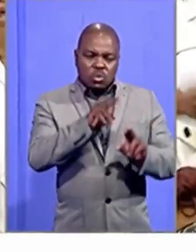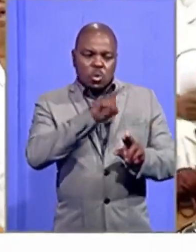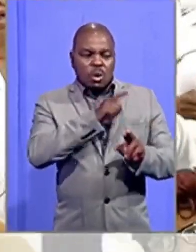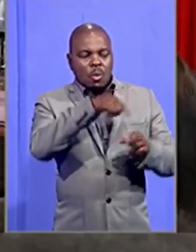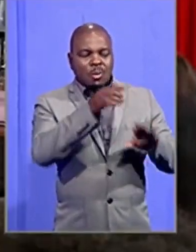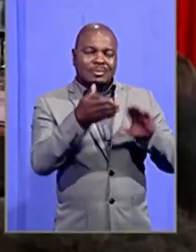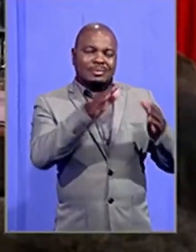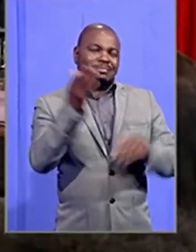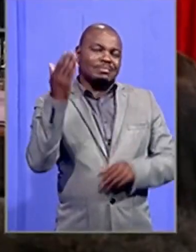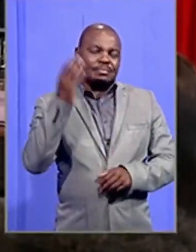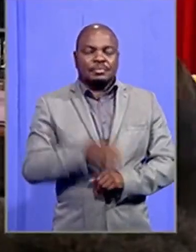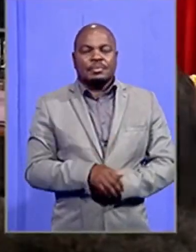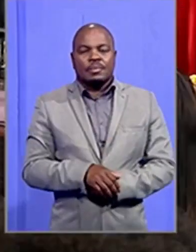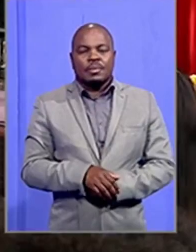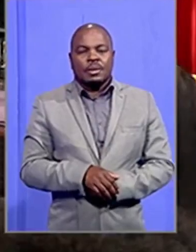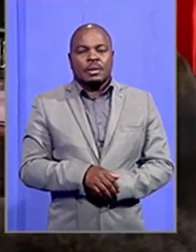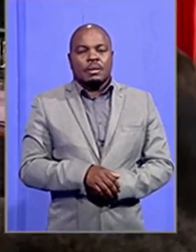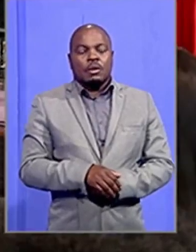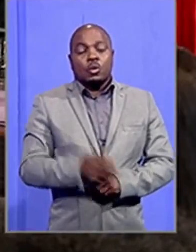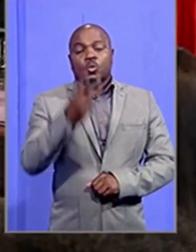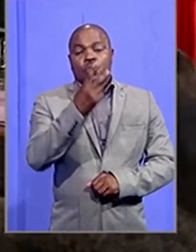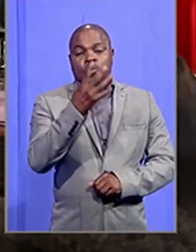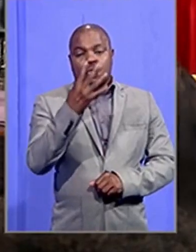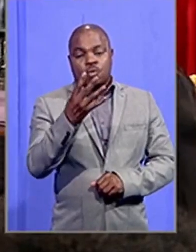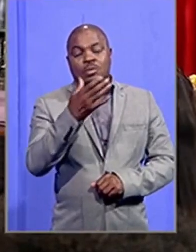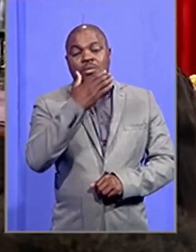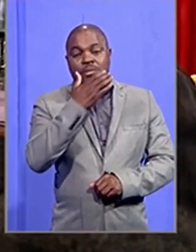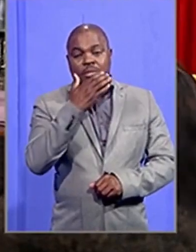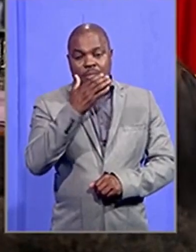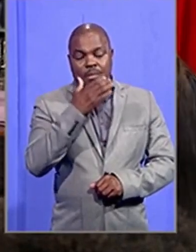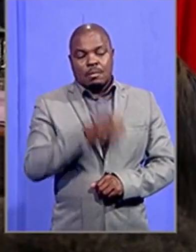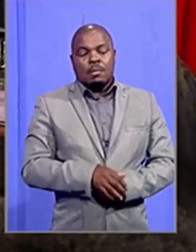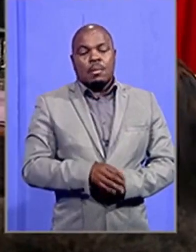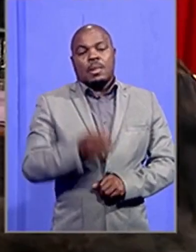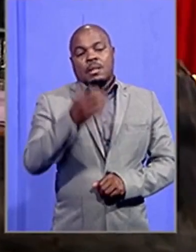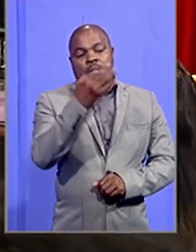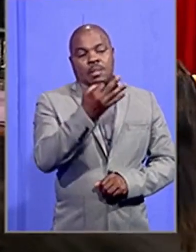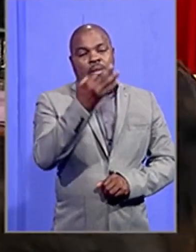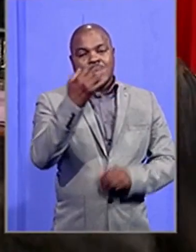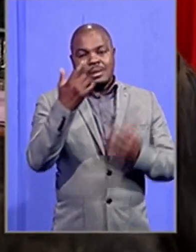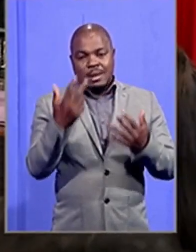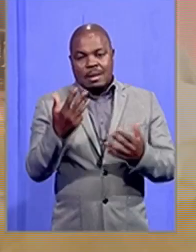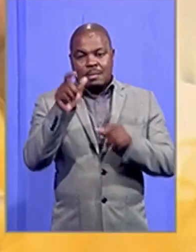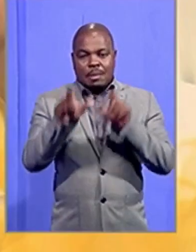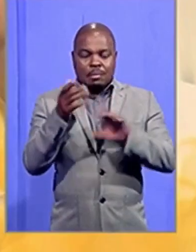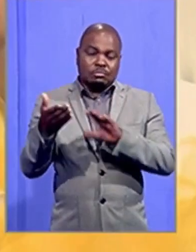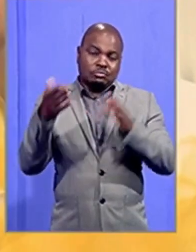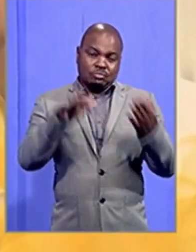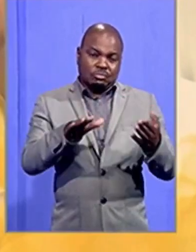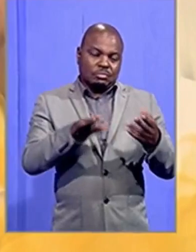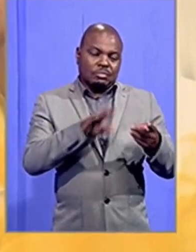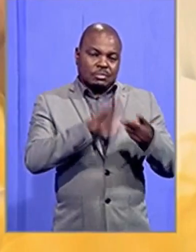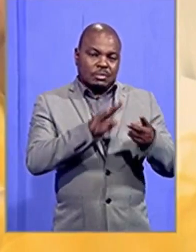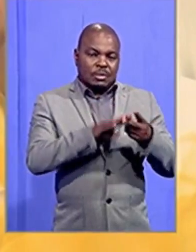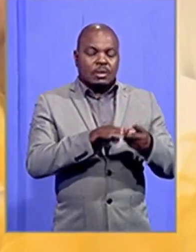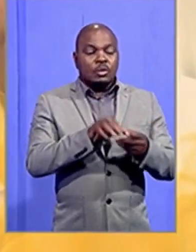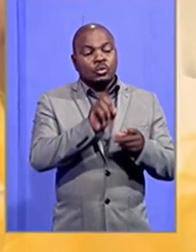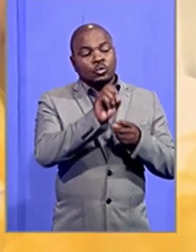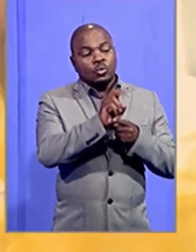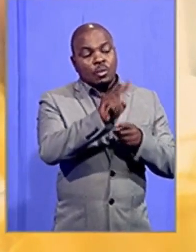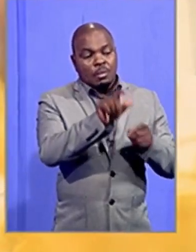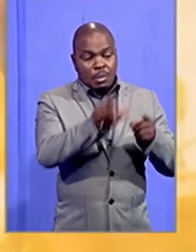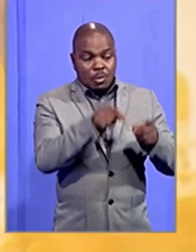tlhokafetseng. Letsatsi pele ga keresemose le latotse matshelo a batho ba le 38 mo ba le 12 e